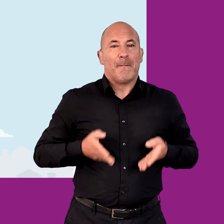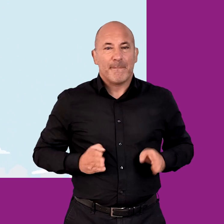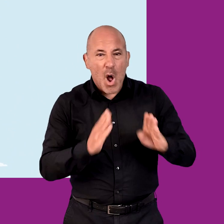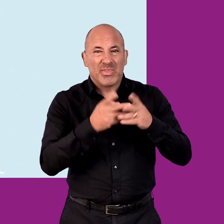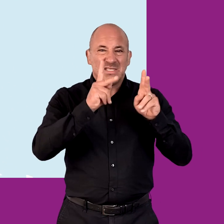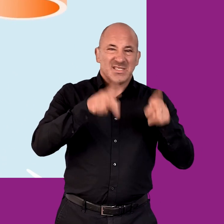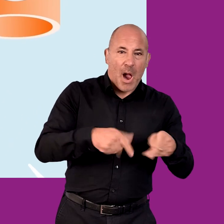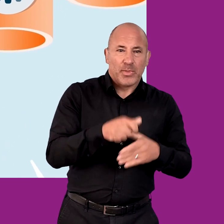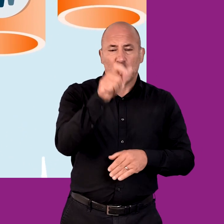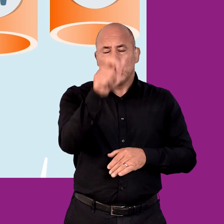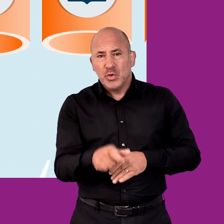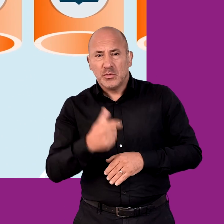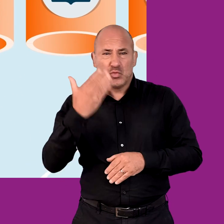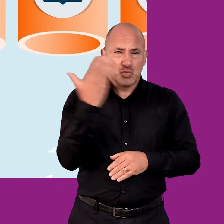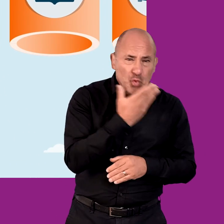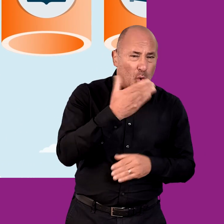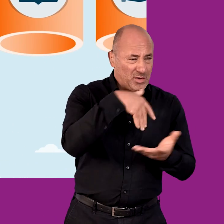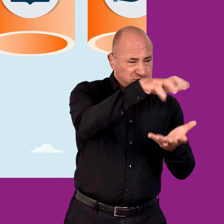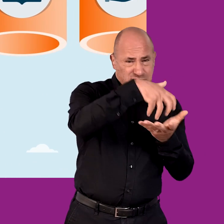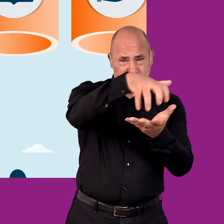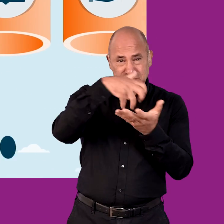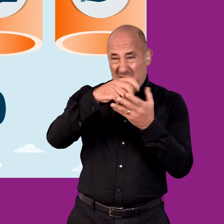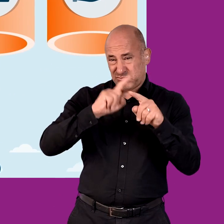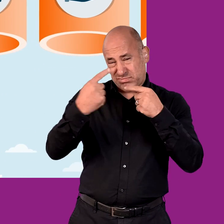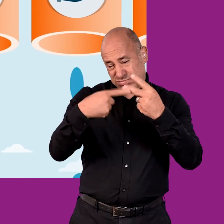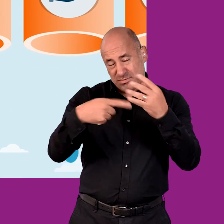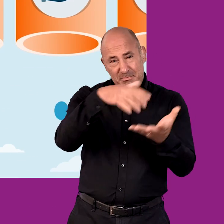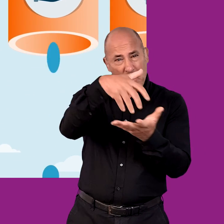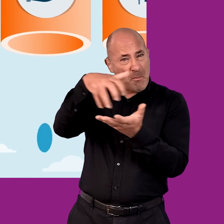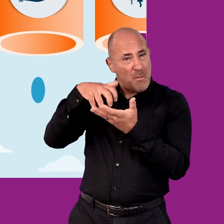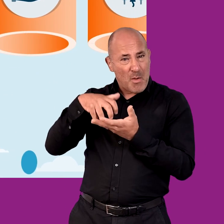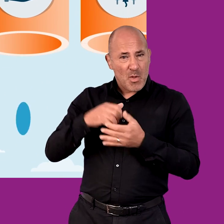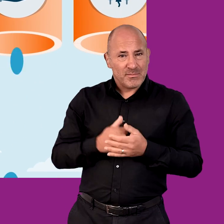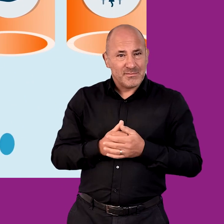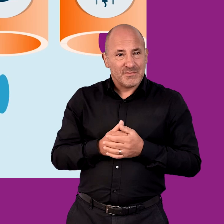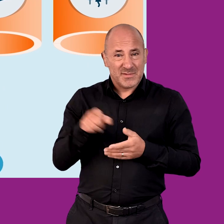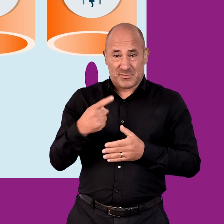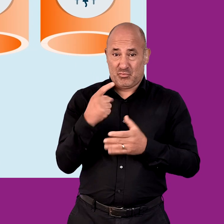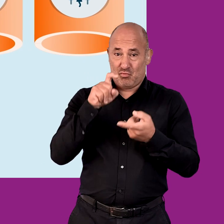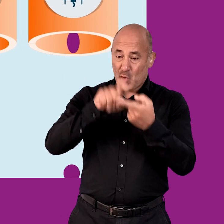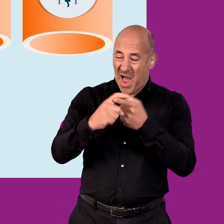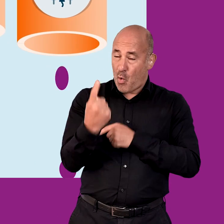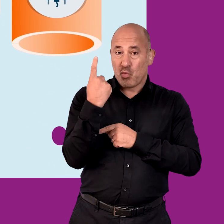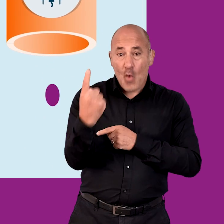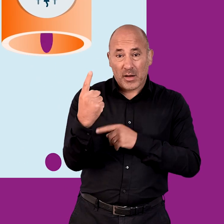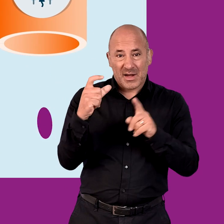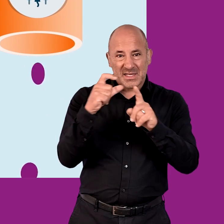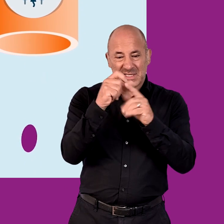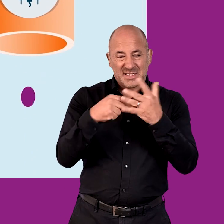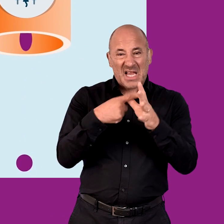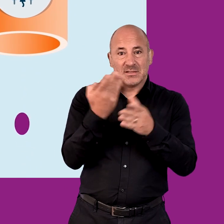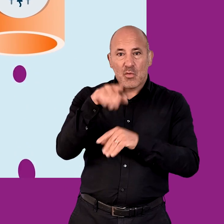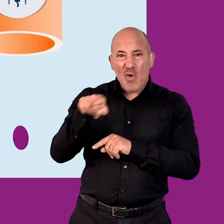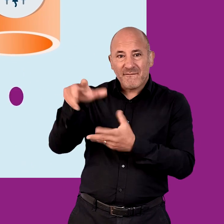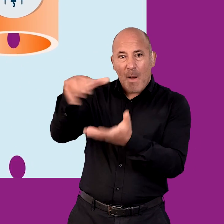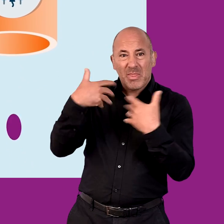also uses data about births and deaths, students and schools, and much more. And because it doesn't rely